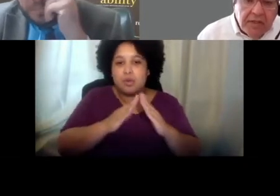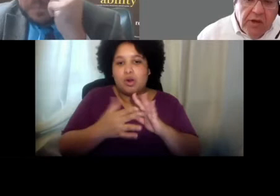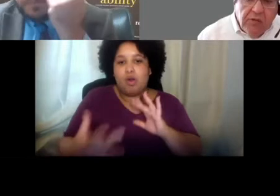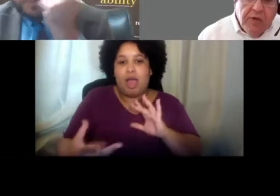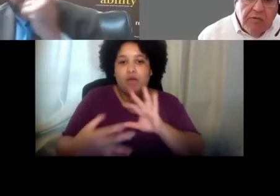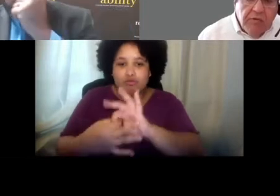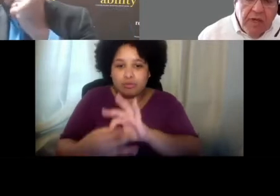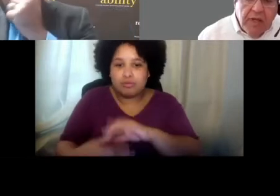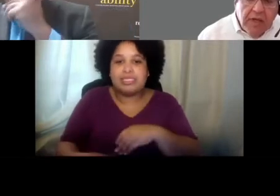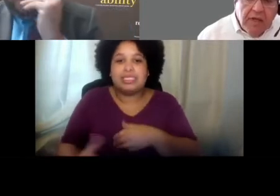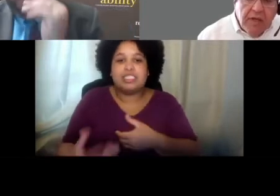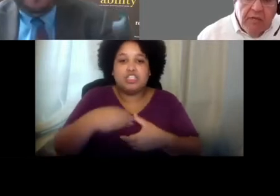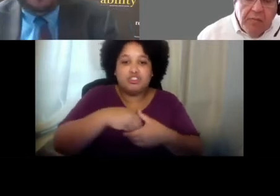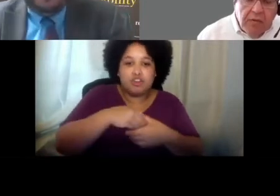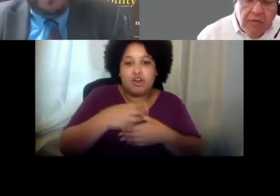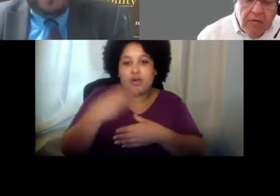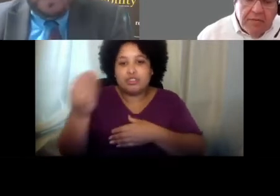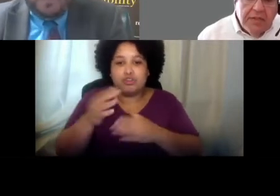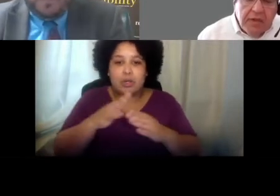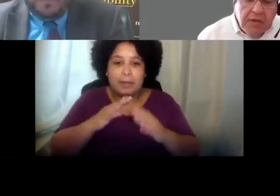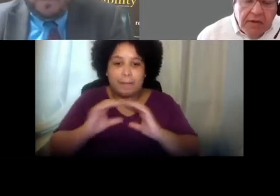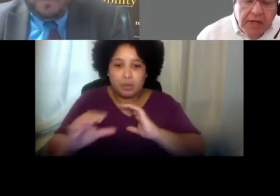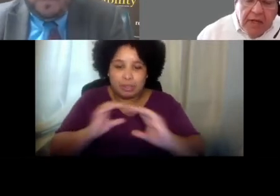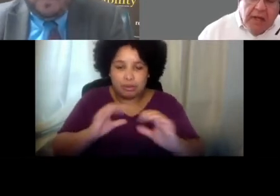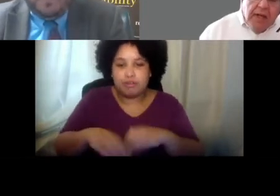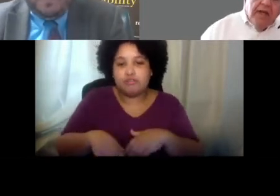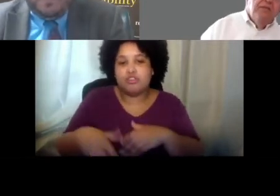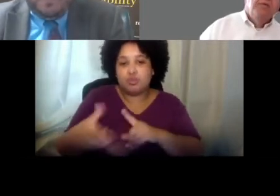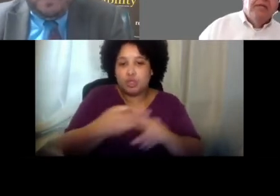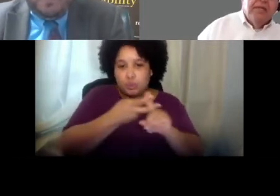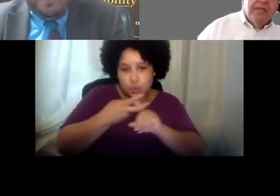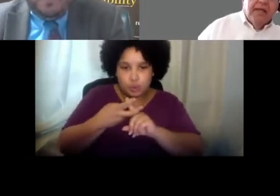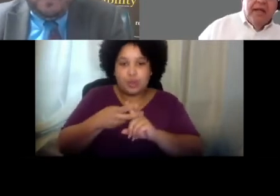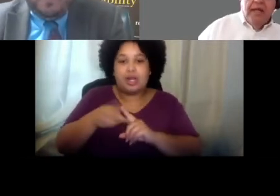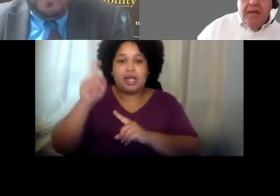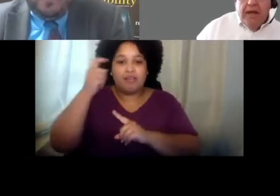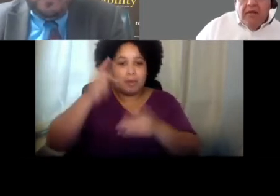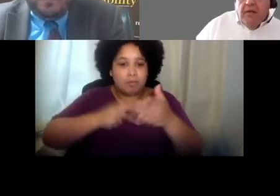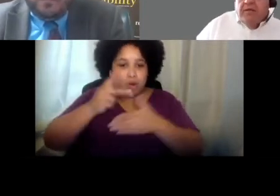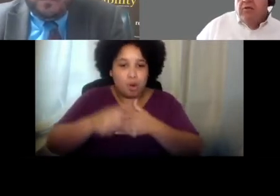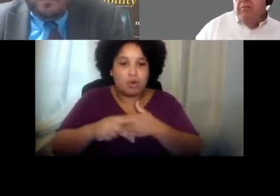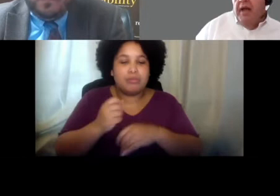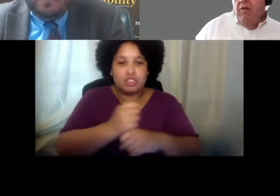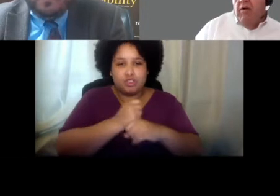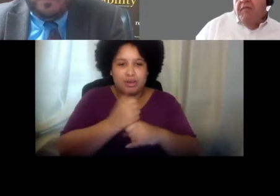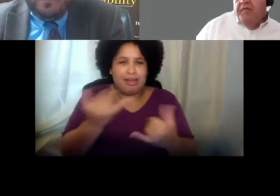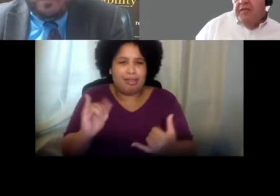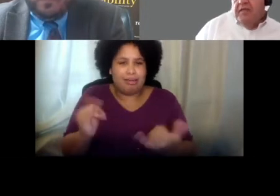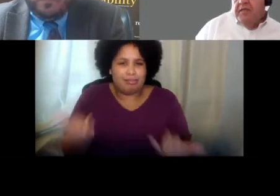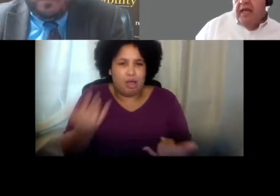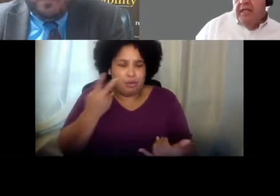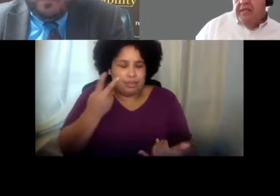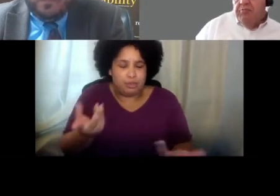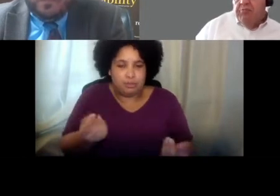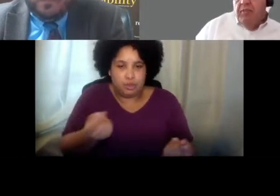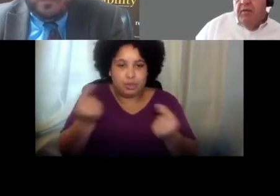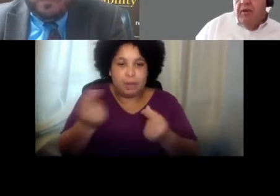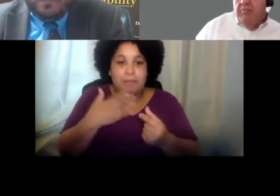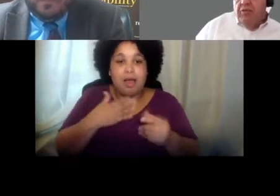communication, recruiting, government programs and security, and doing things like I am now. So my office is